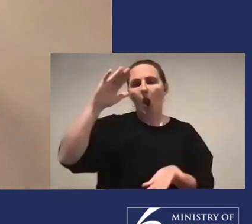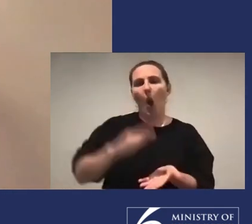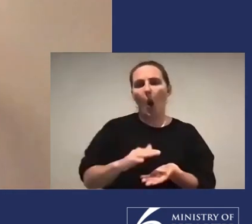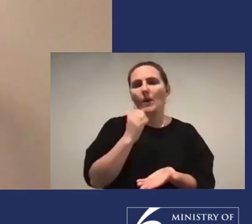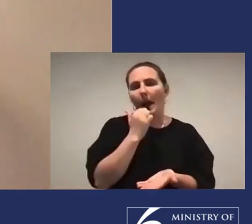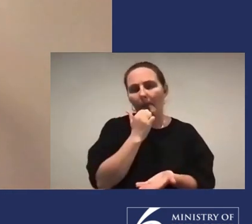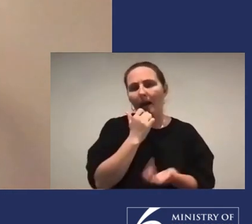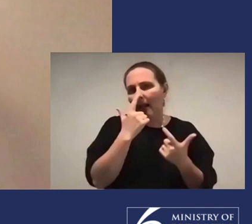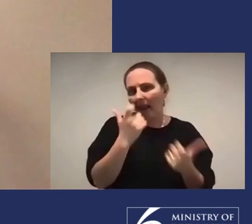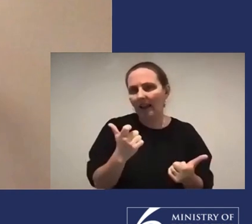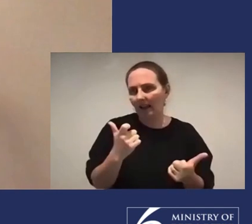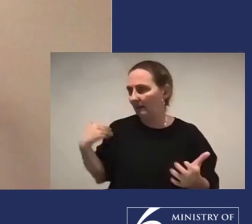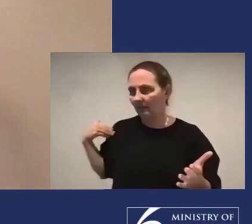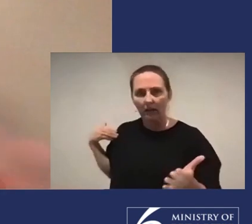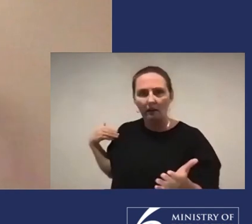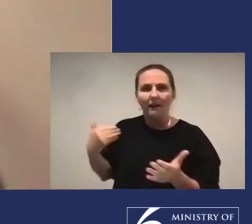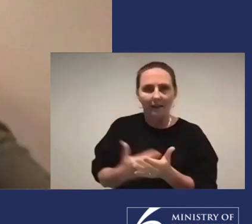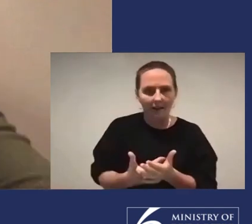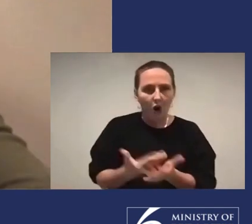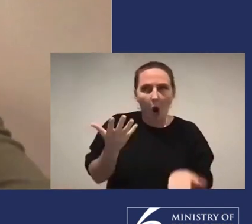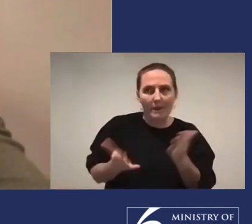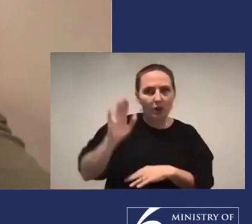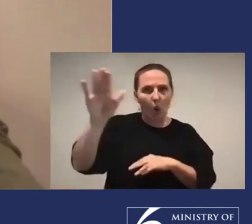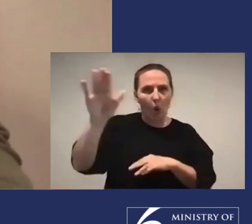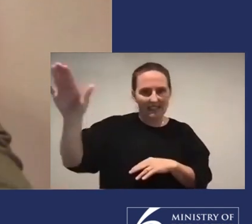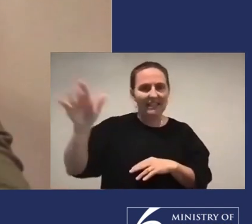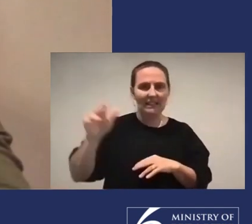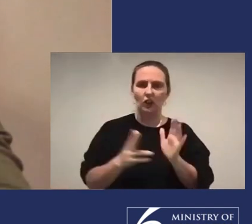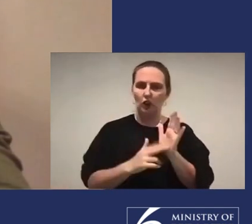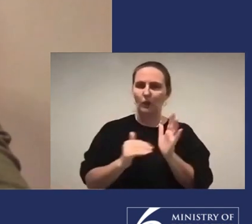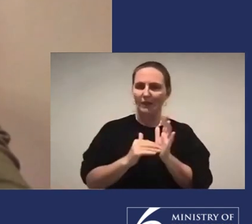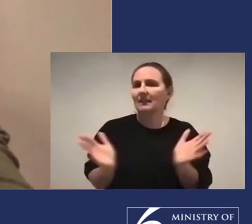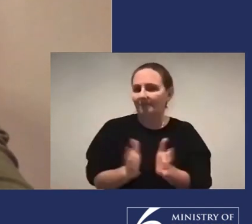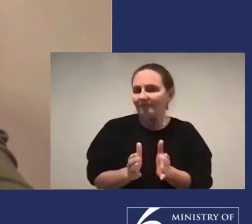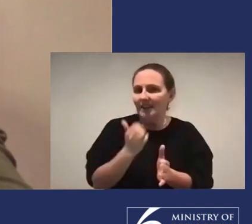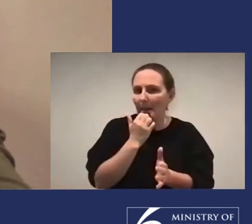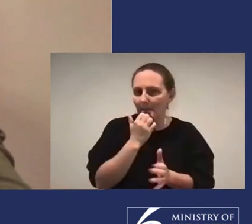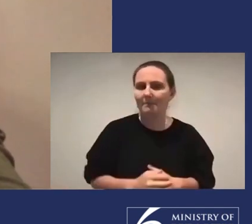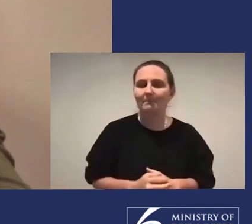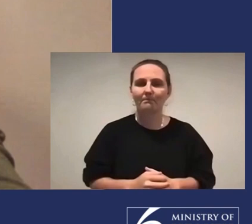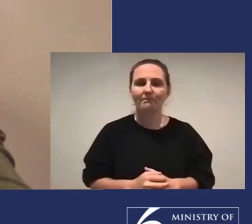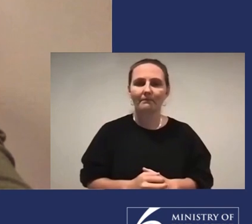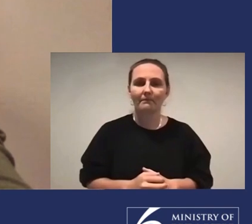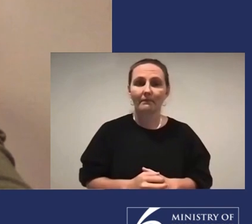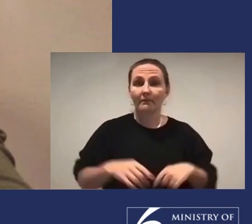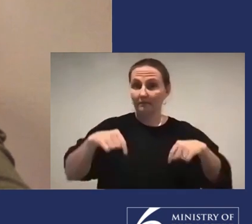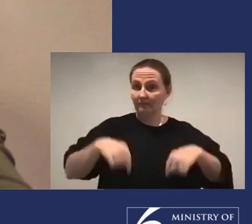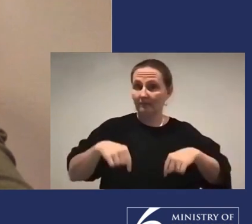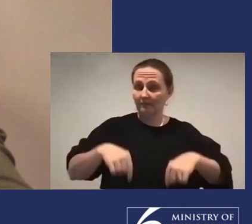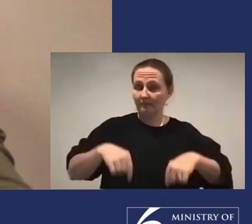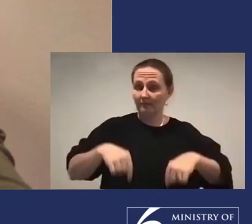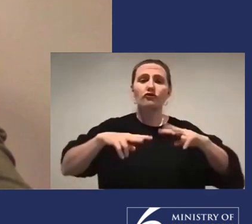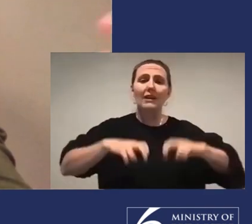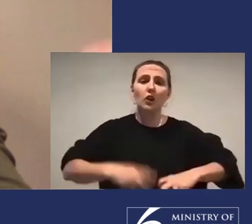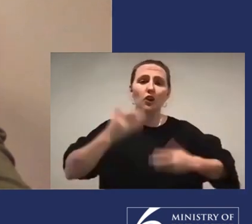the pandemic compared to other countries. So the most recent thing I just read showed that about 50% of women